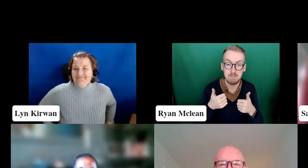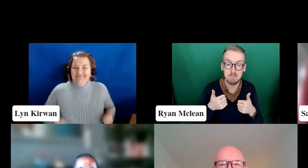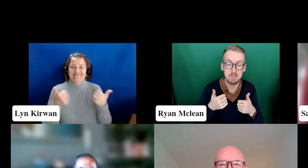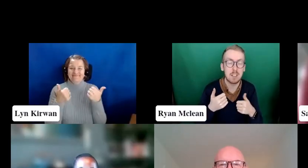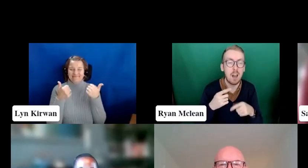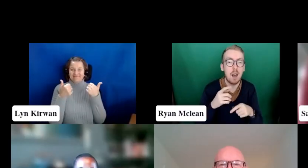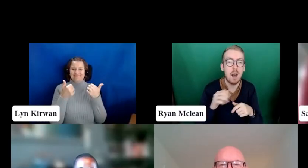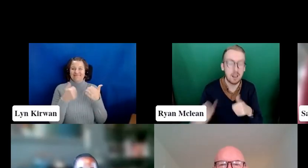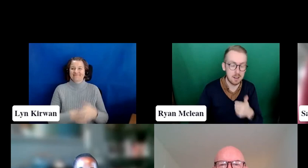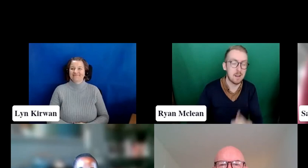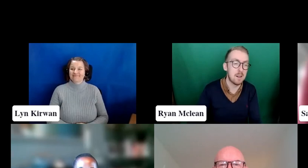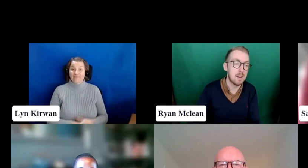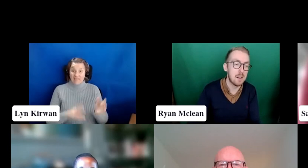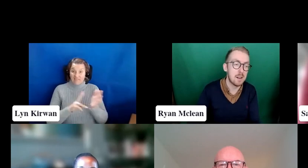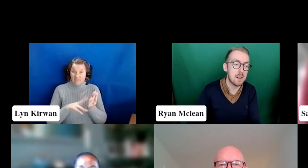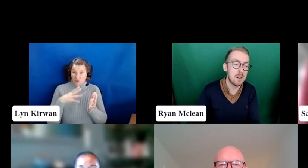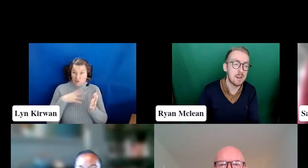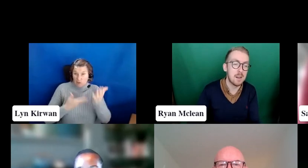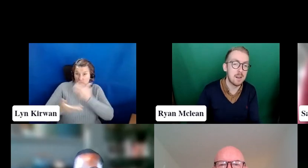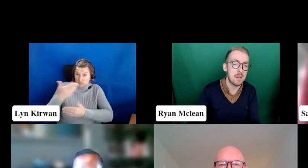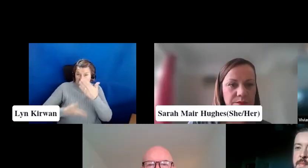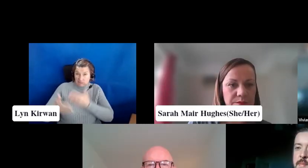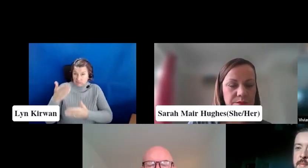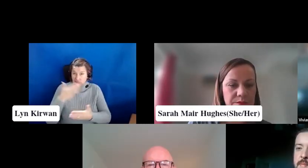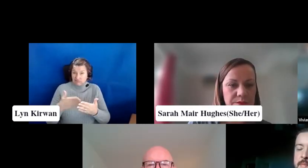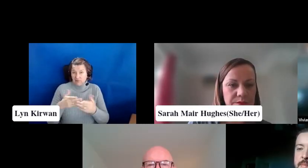on a bit from what you were saying, I think.